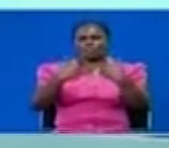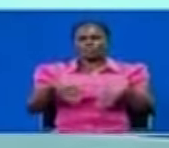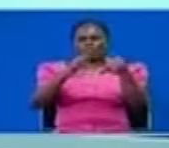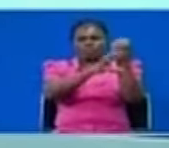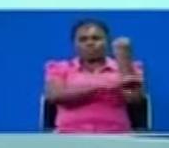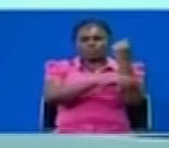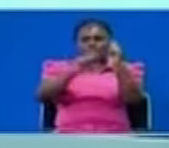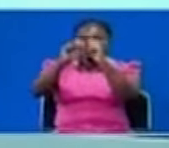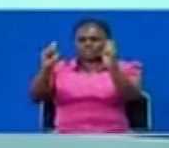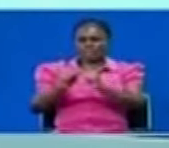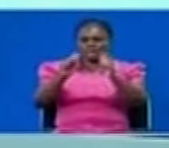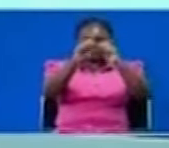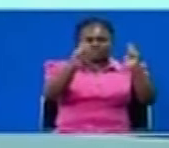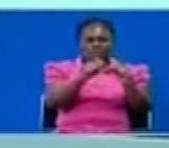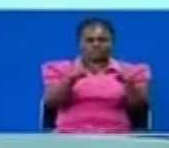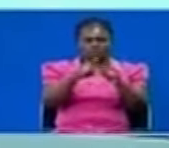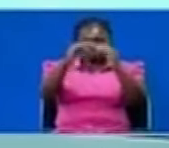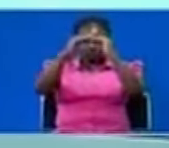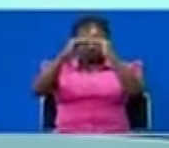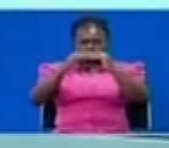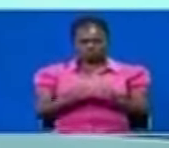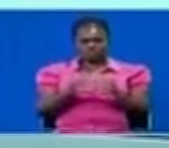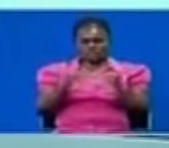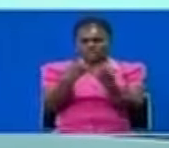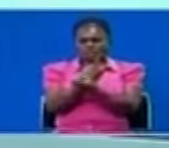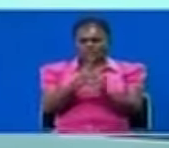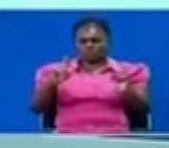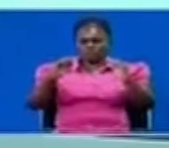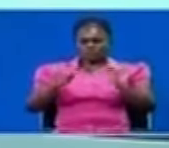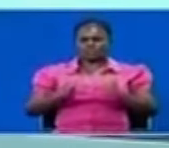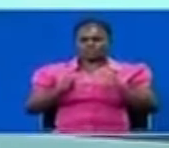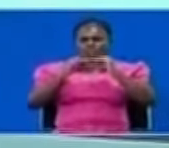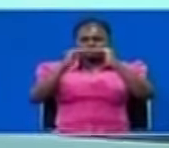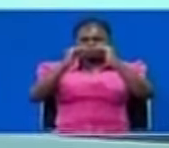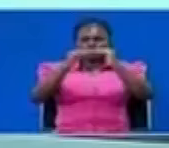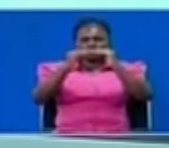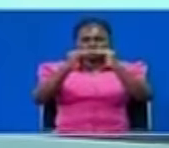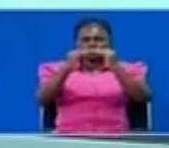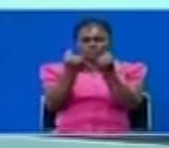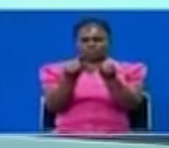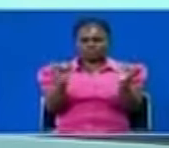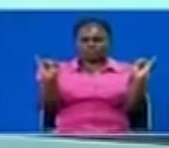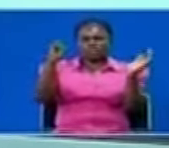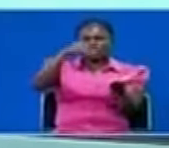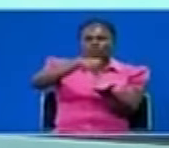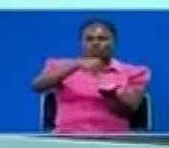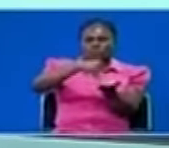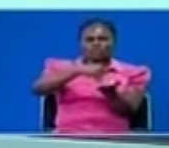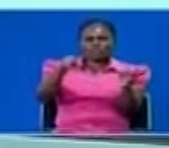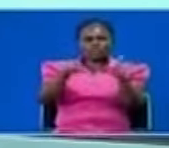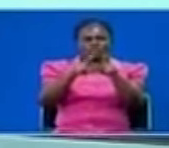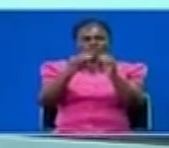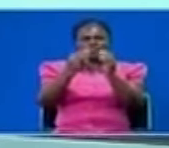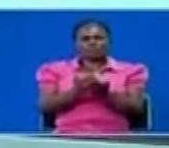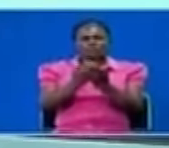ethnic groups in the country. They also say that they want to promote democracy, transparency, and inclusivity. They also want to